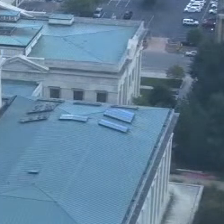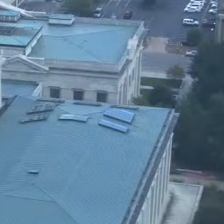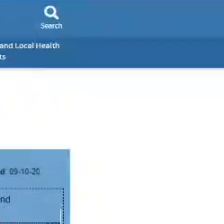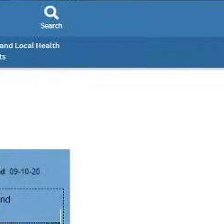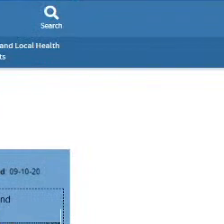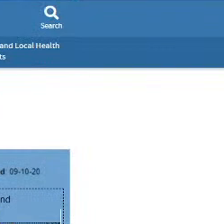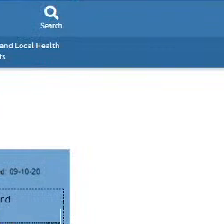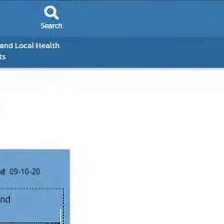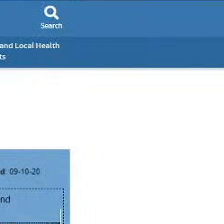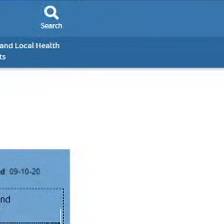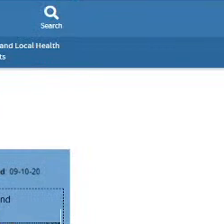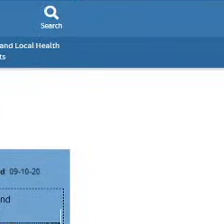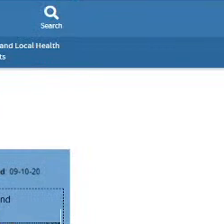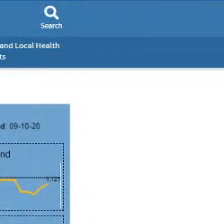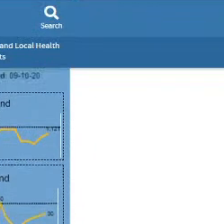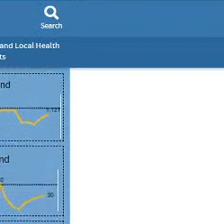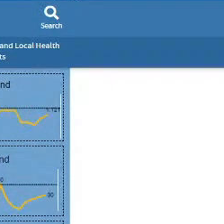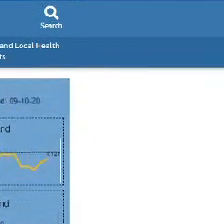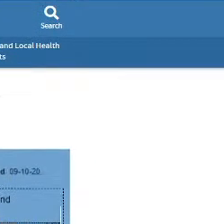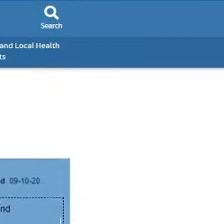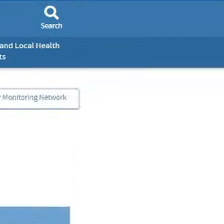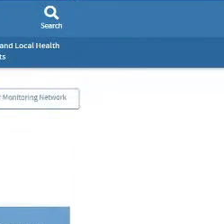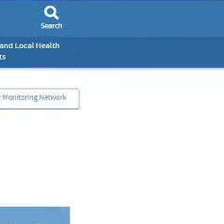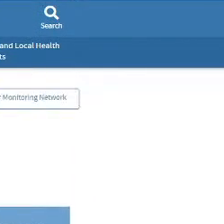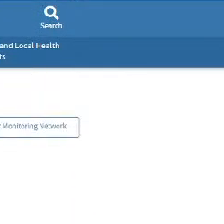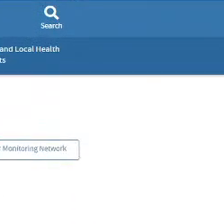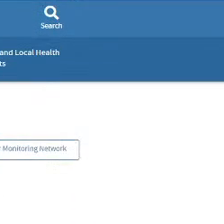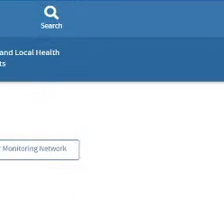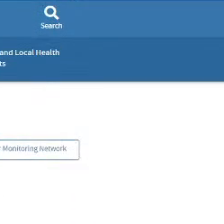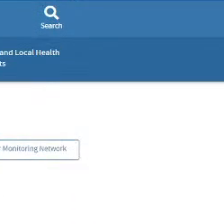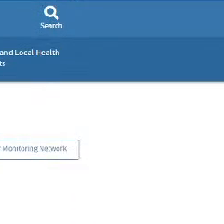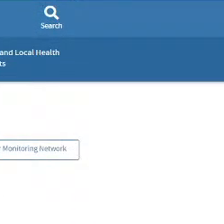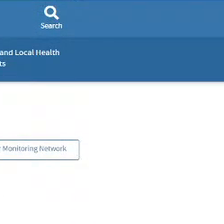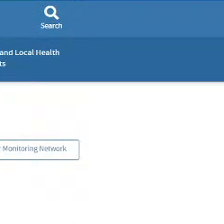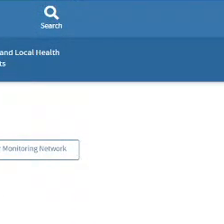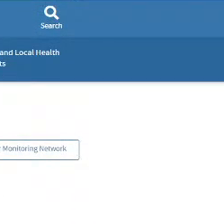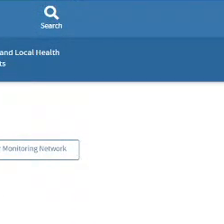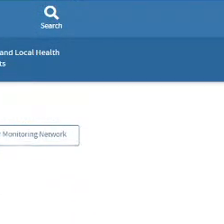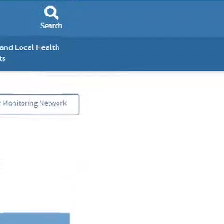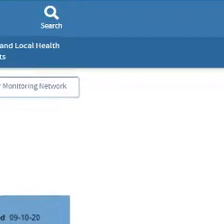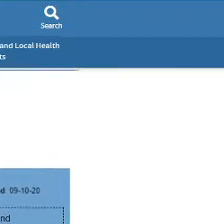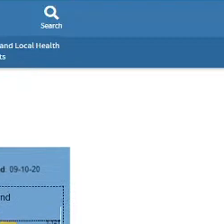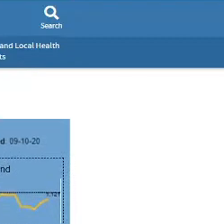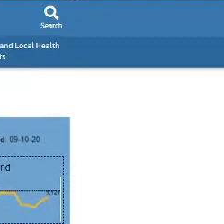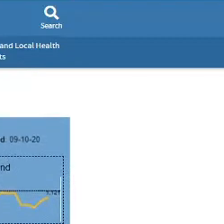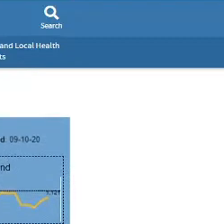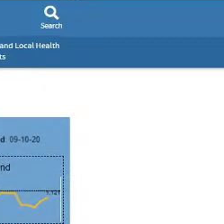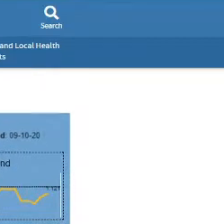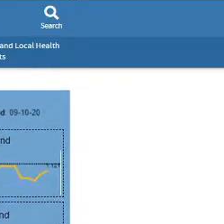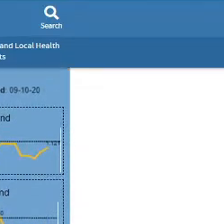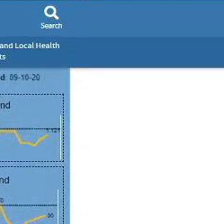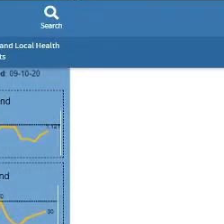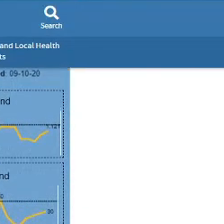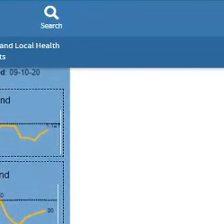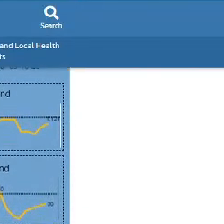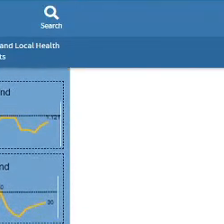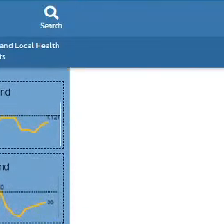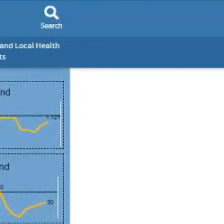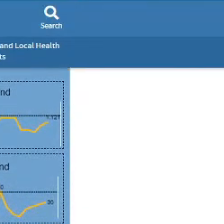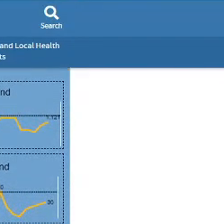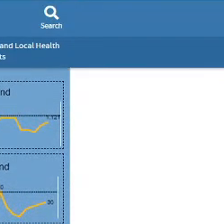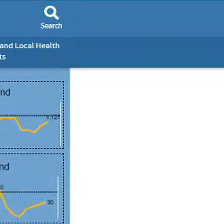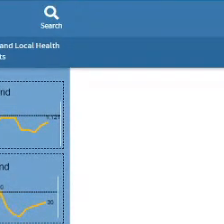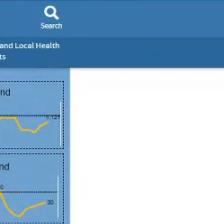press briefing. But let's go back to the numbers. You can see here that there has been an increase in deaths over the past 24